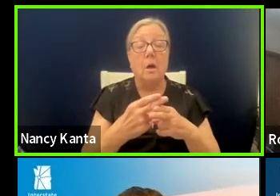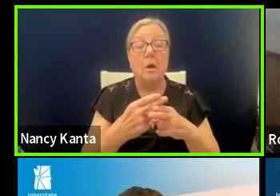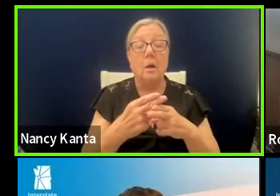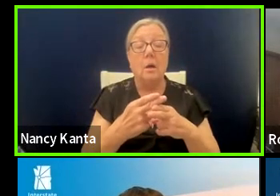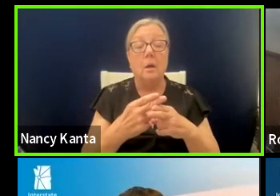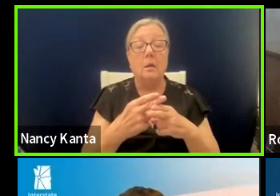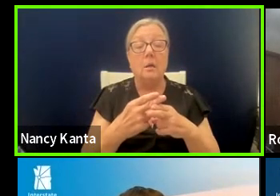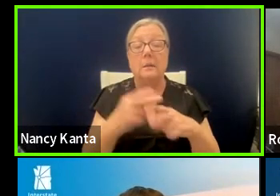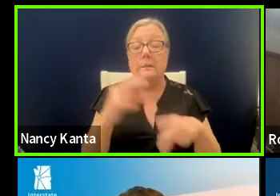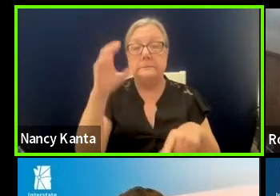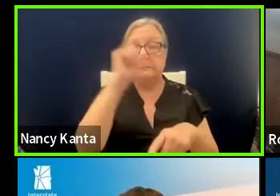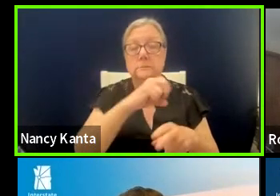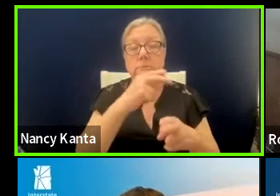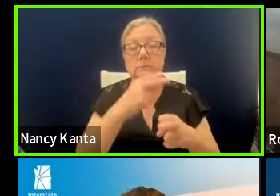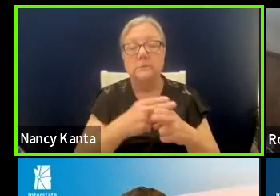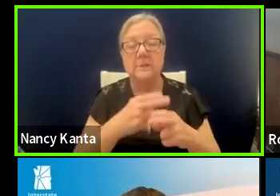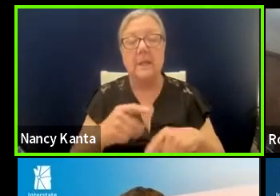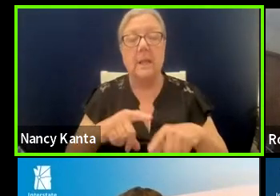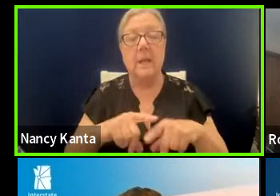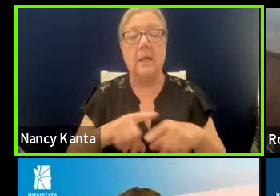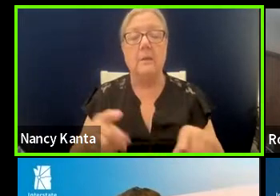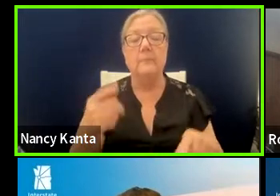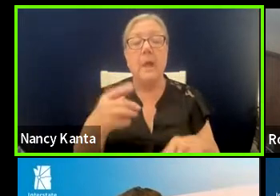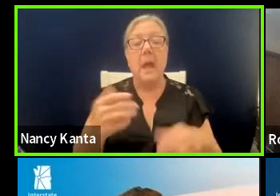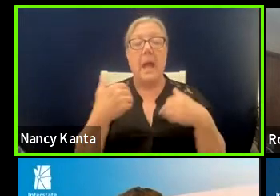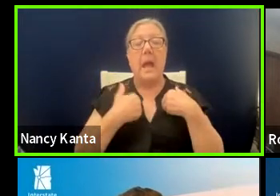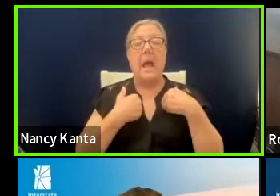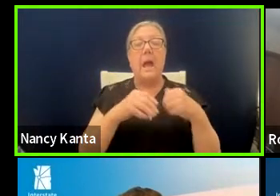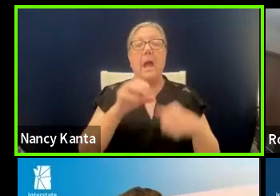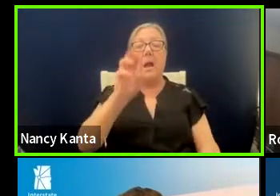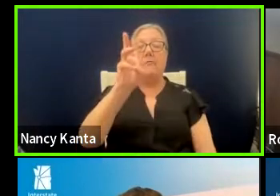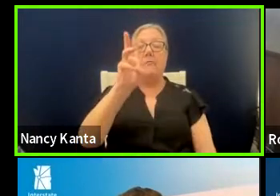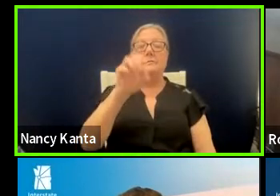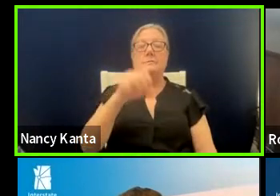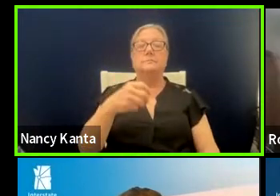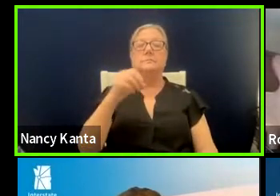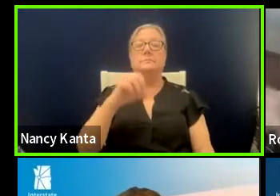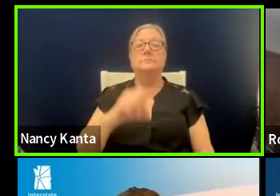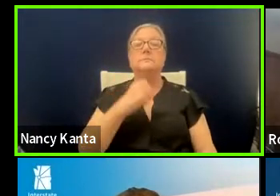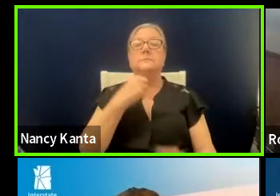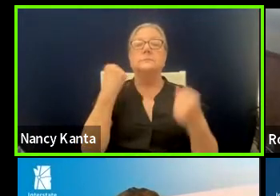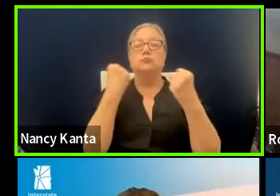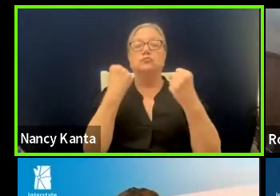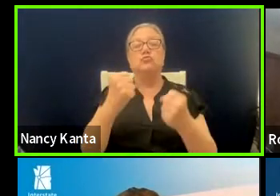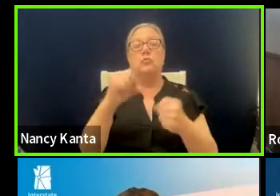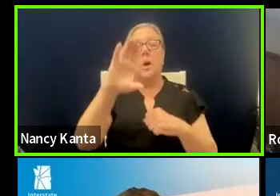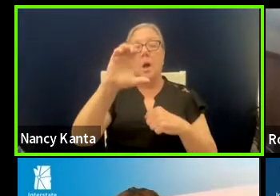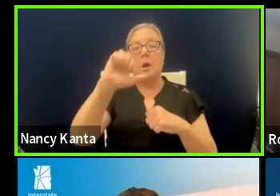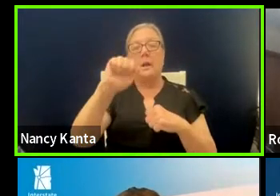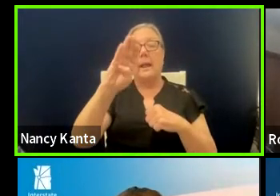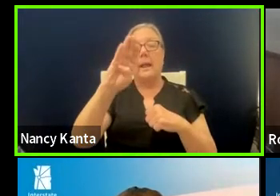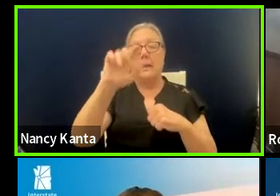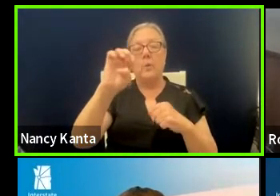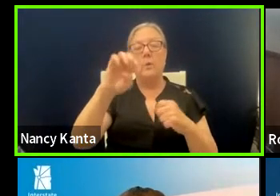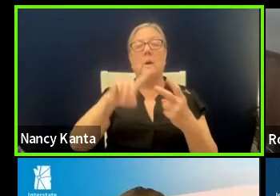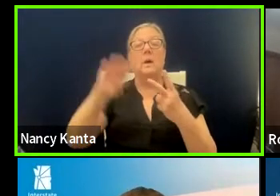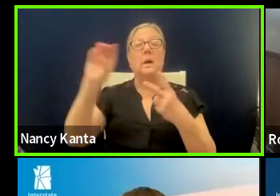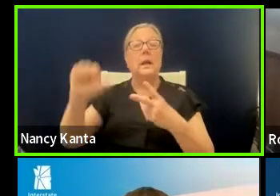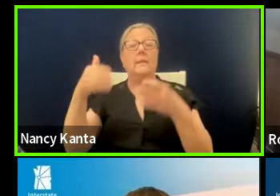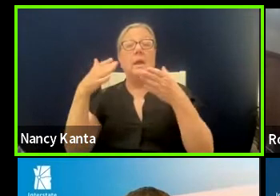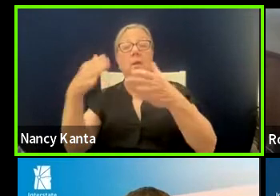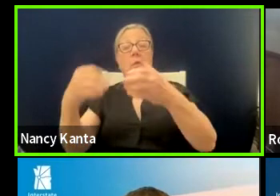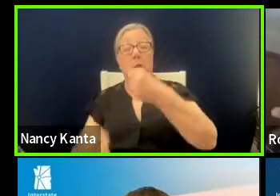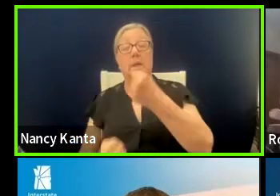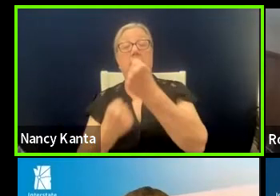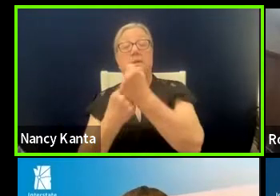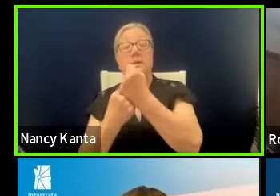cable stay type bridge. And the other one was the finback variant, which is just another version of a cable stay,